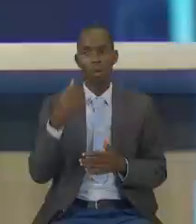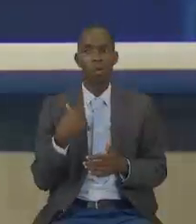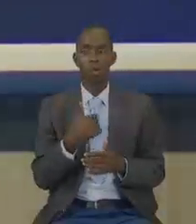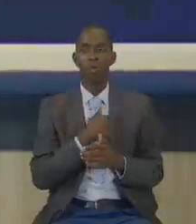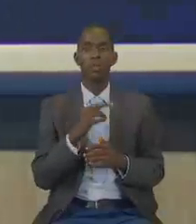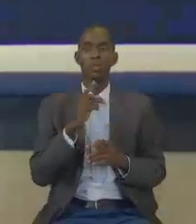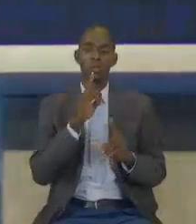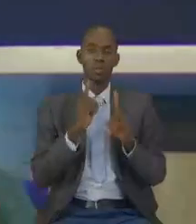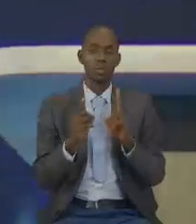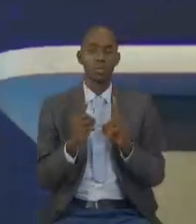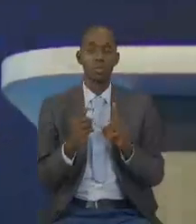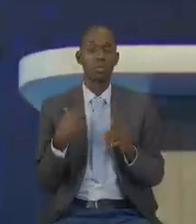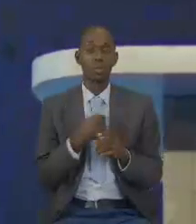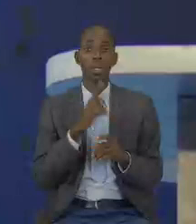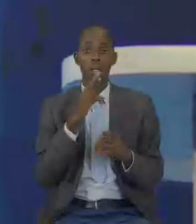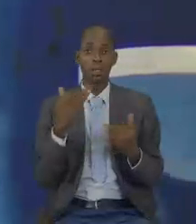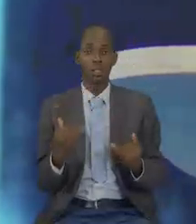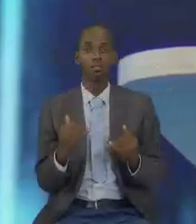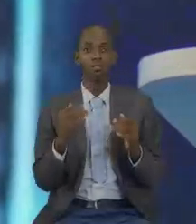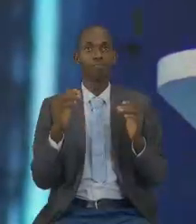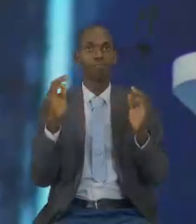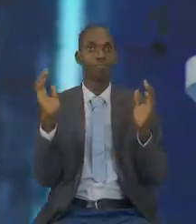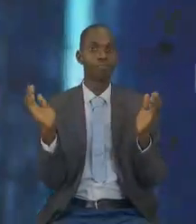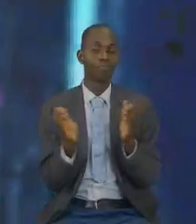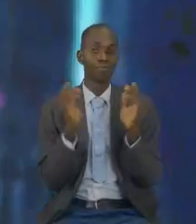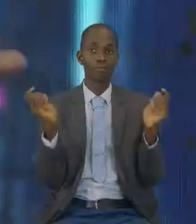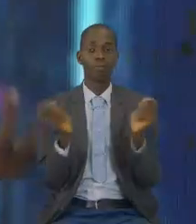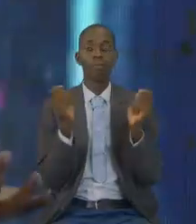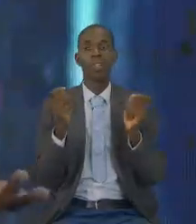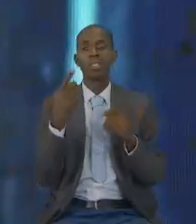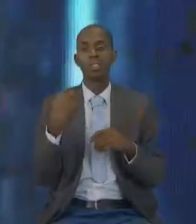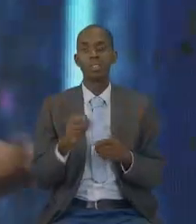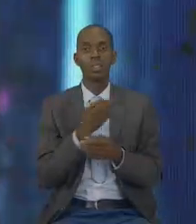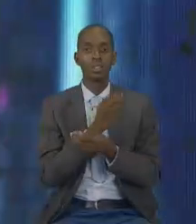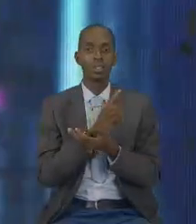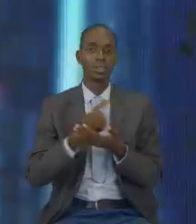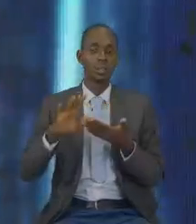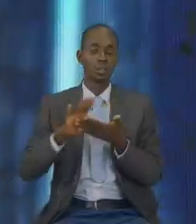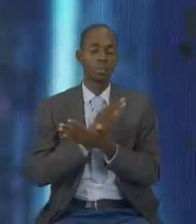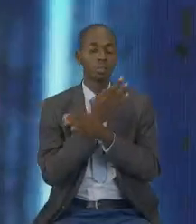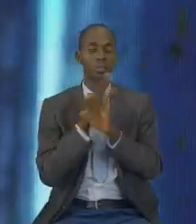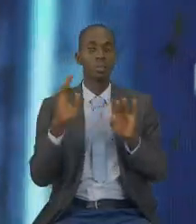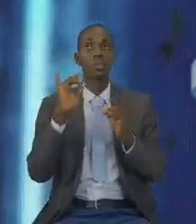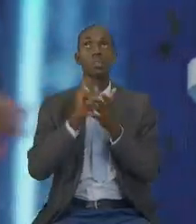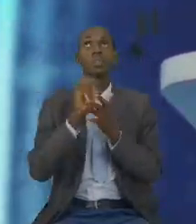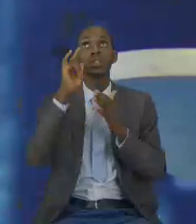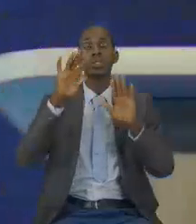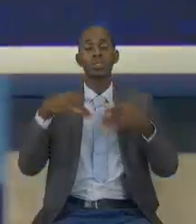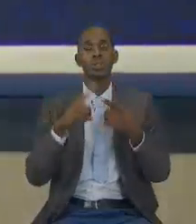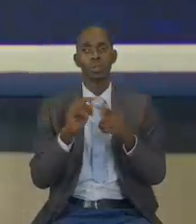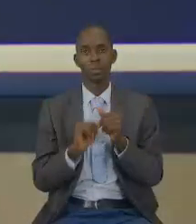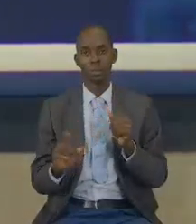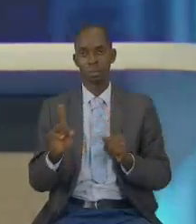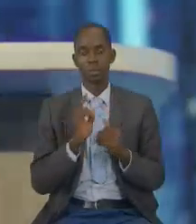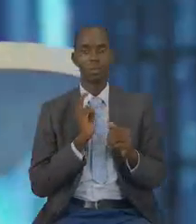to celebrate the supernatural freedom that he has given every one of us tonight.